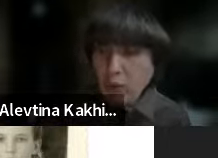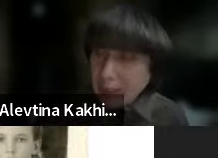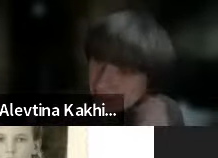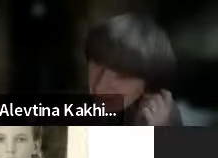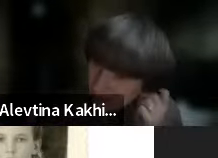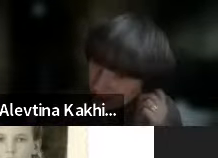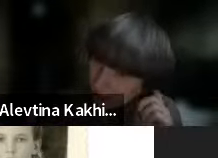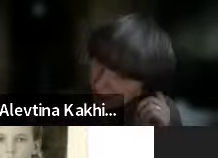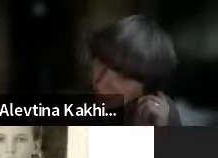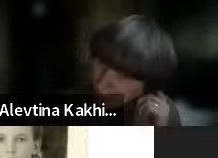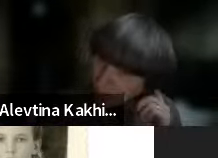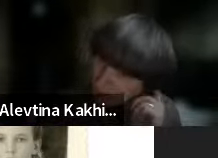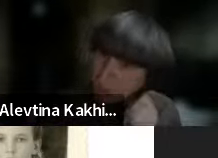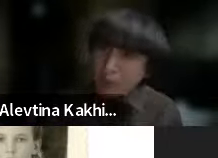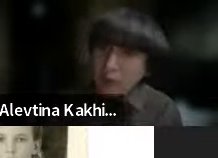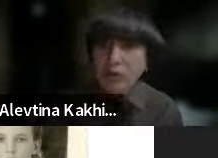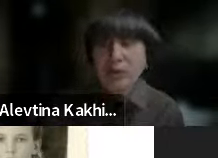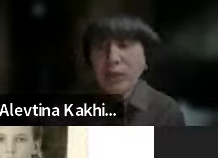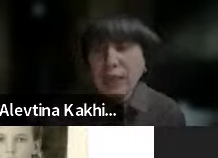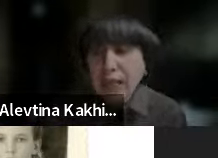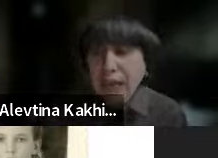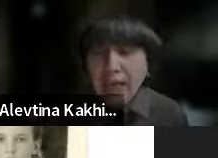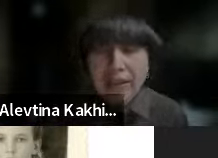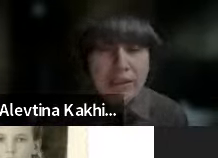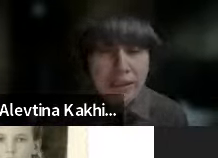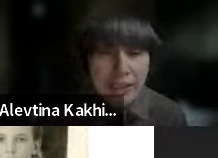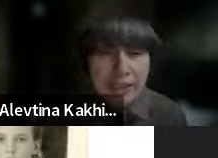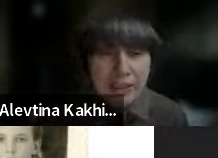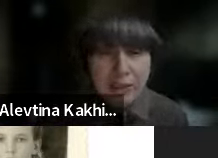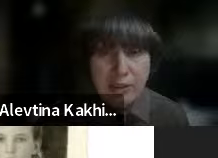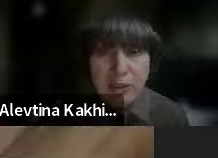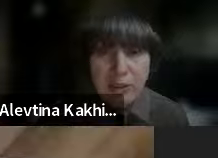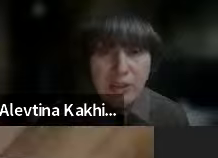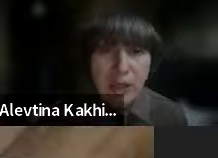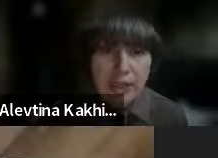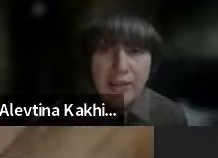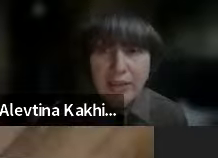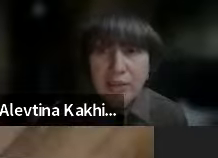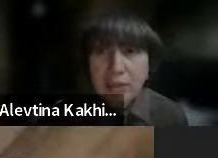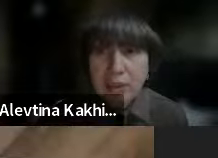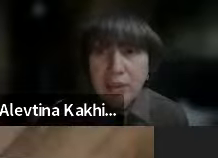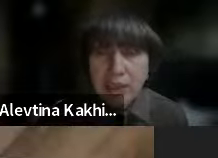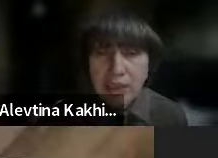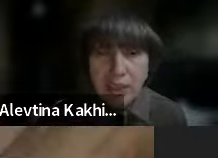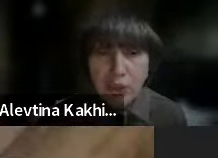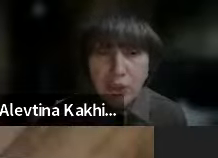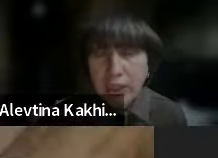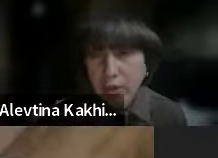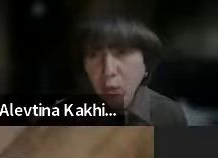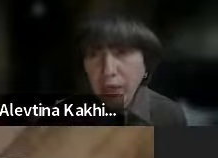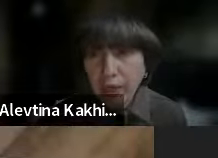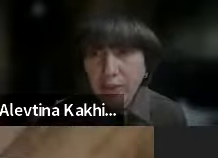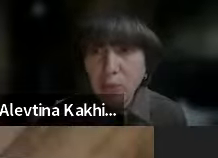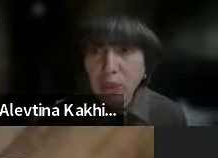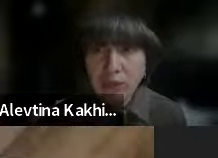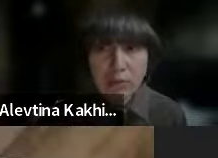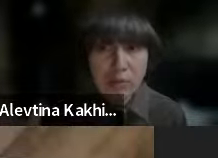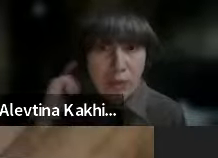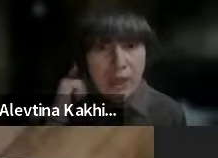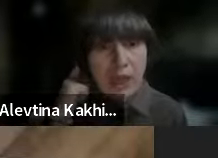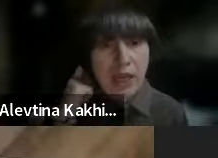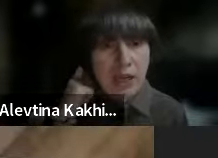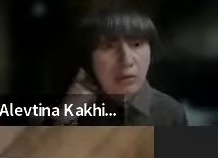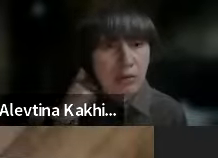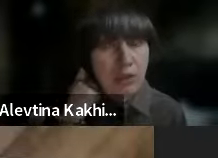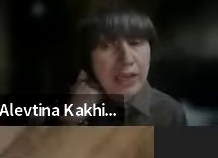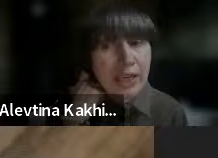So this the story is about. And next slide is actually at the right, me,